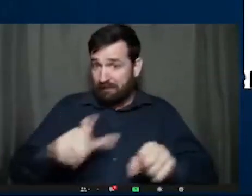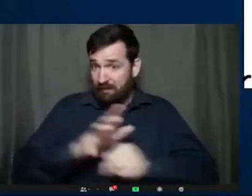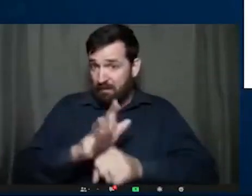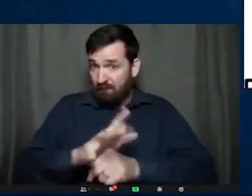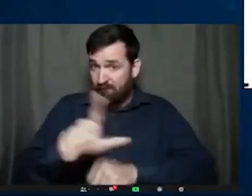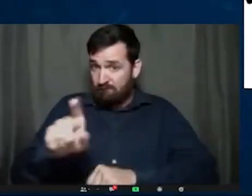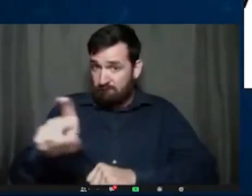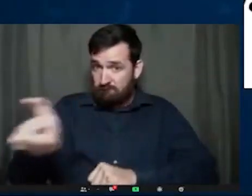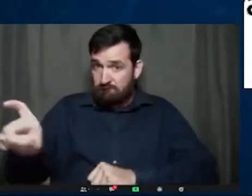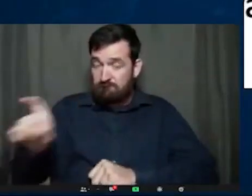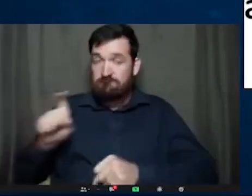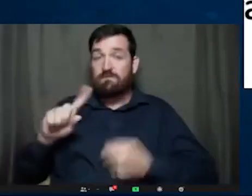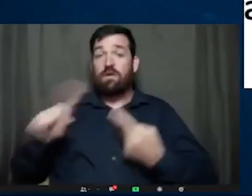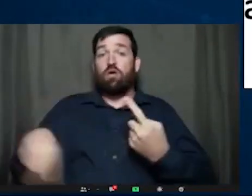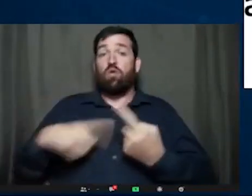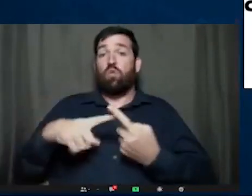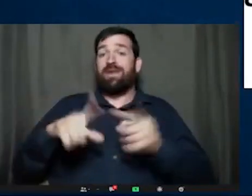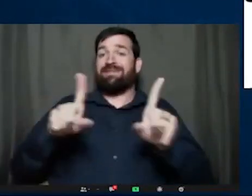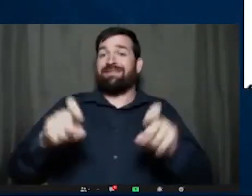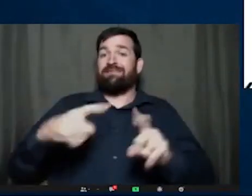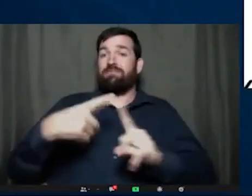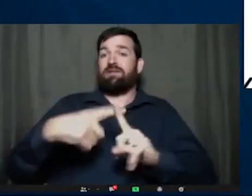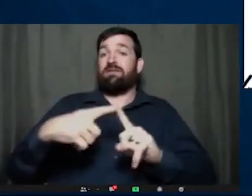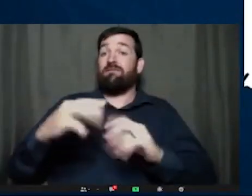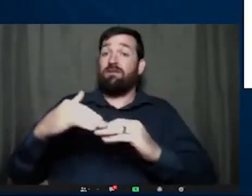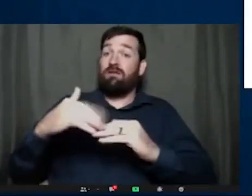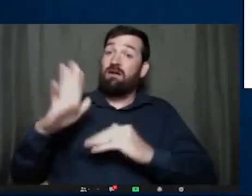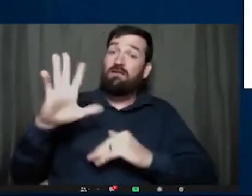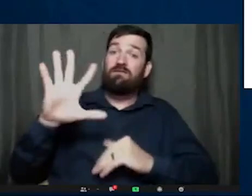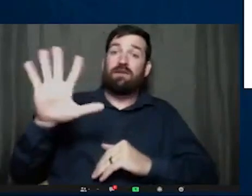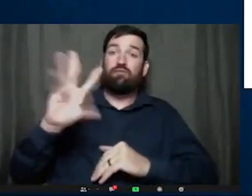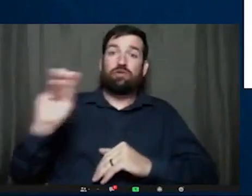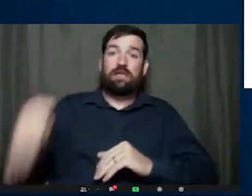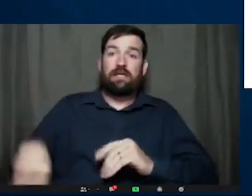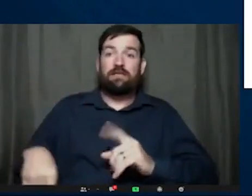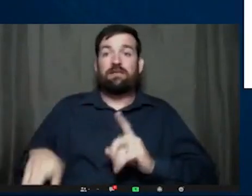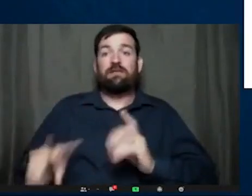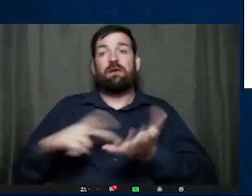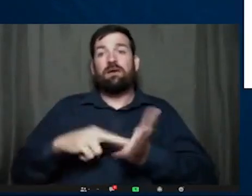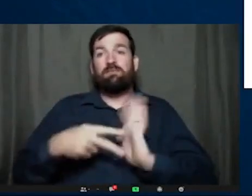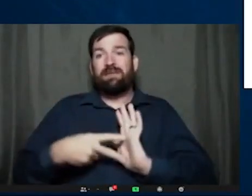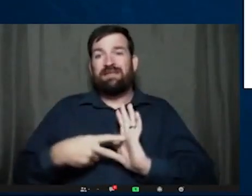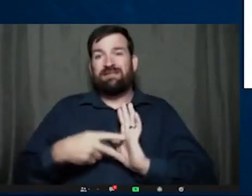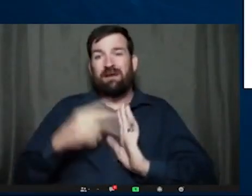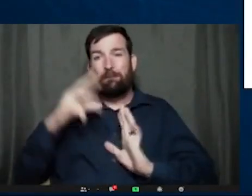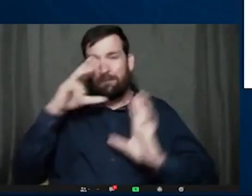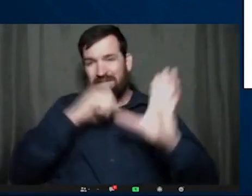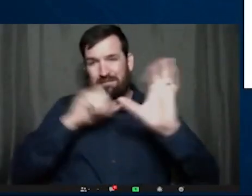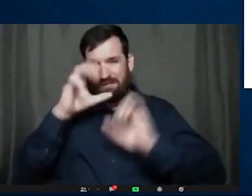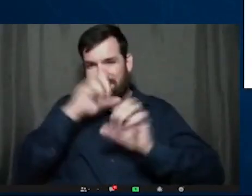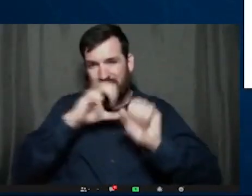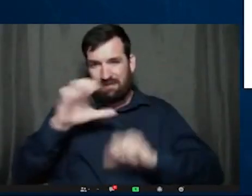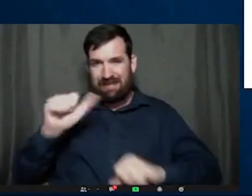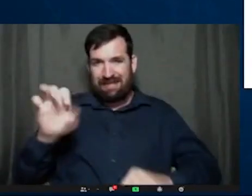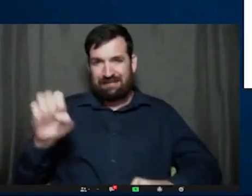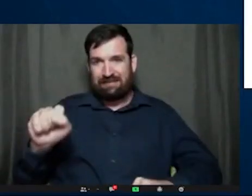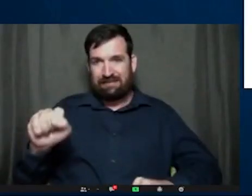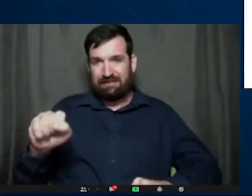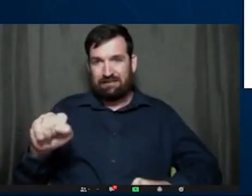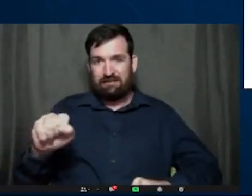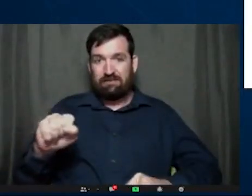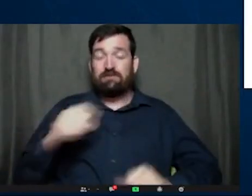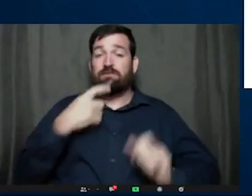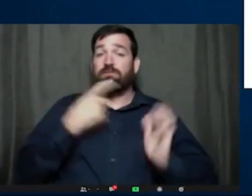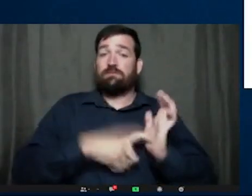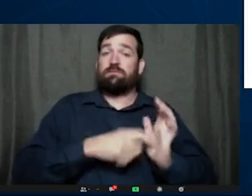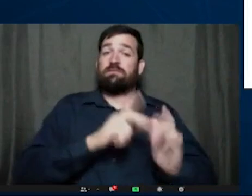have test positivity that is higher than 5%, that means that we're more likely to be missing cases. And so what you can see here is that on both the Kansas as well